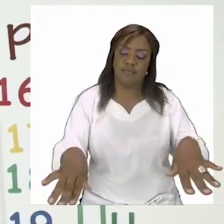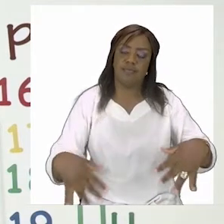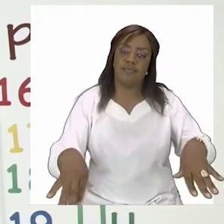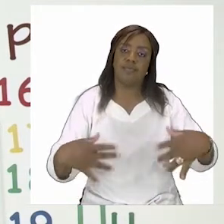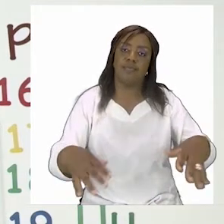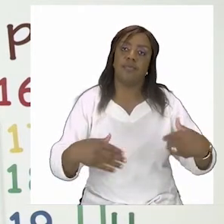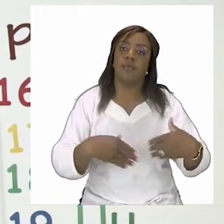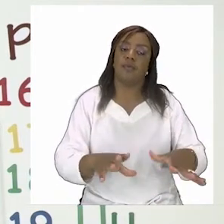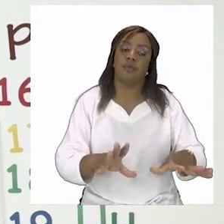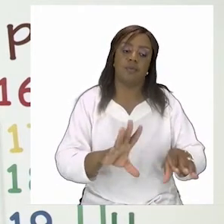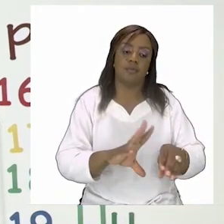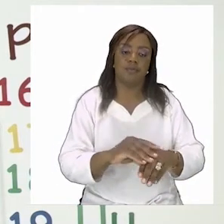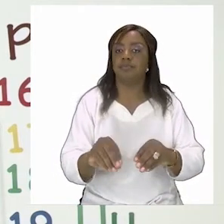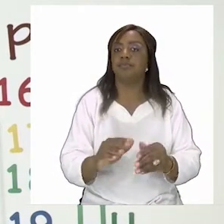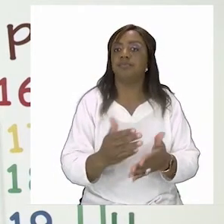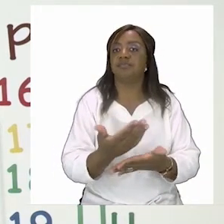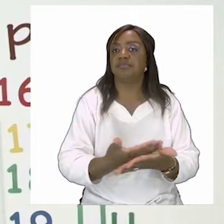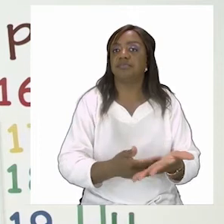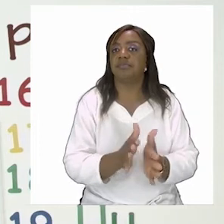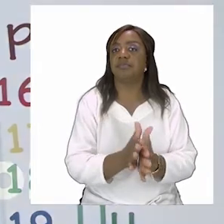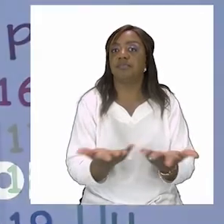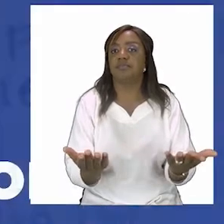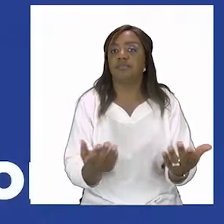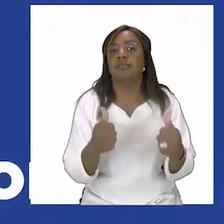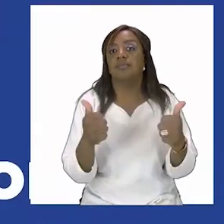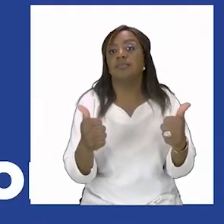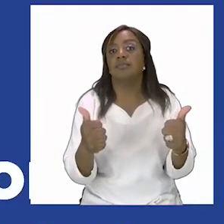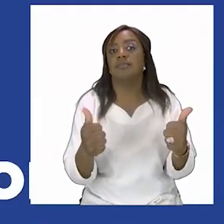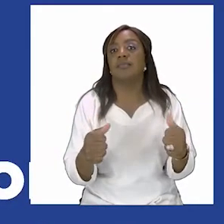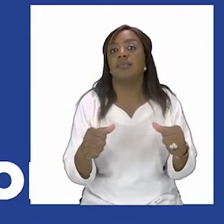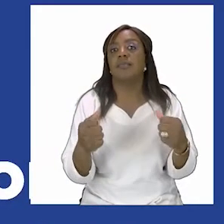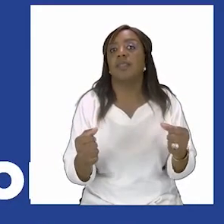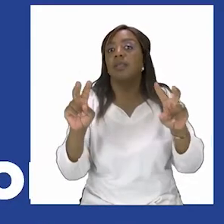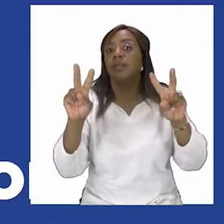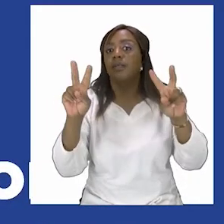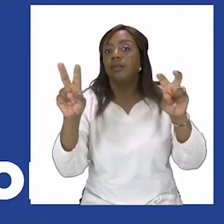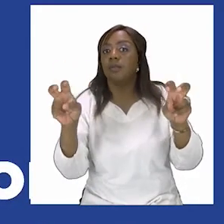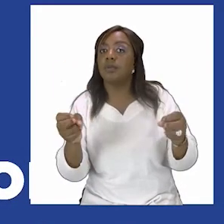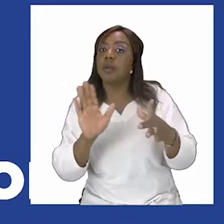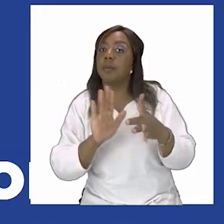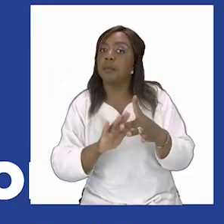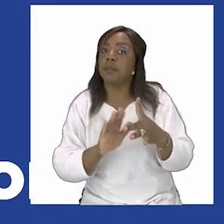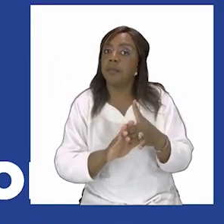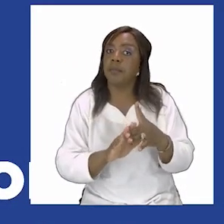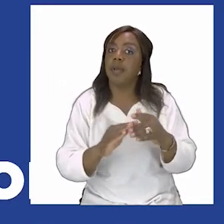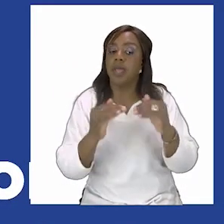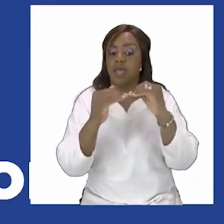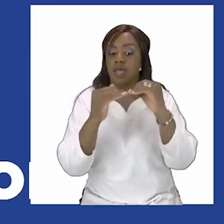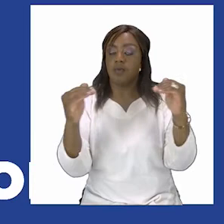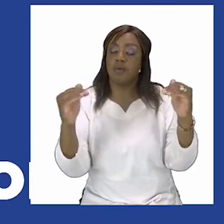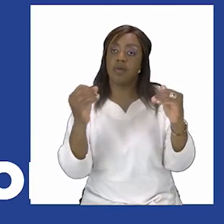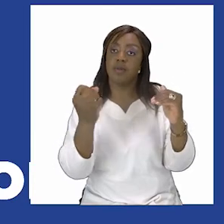you touch anything else. Well done. Our lesson for today is all about even and